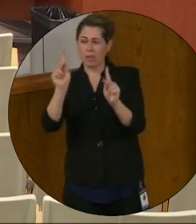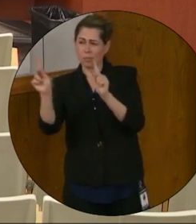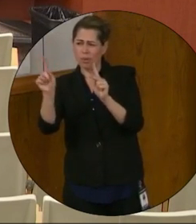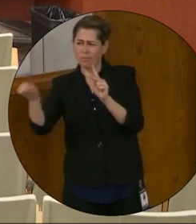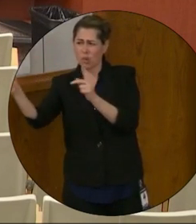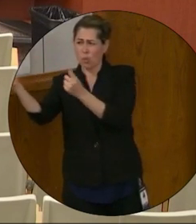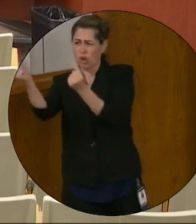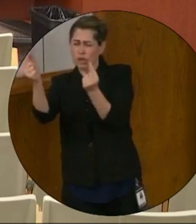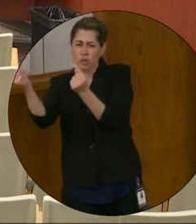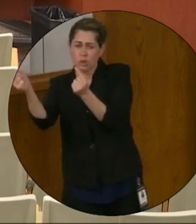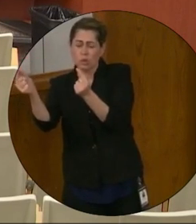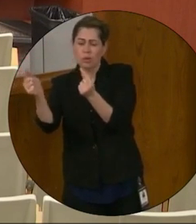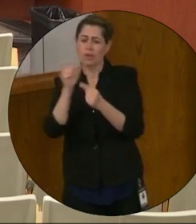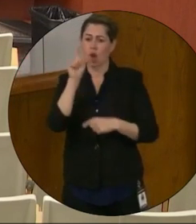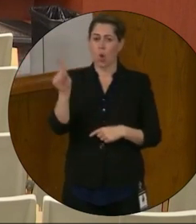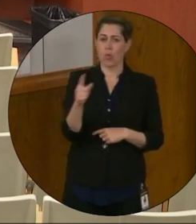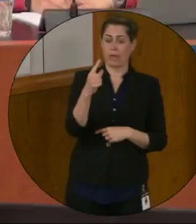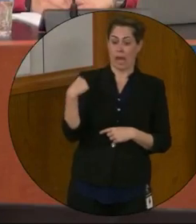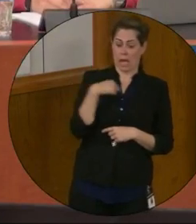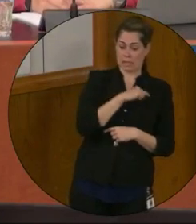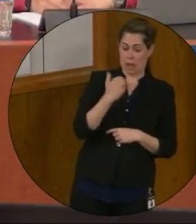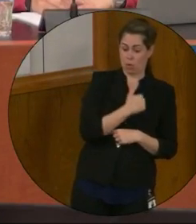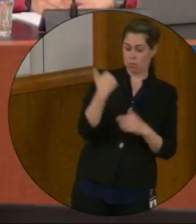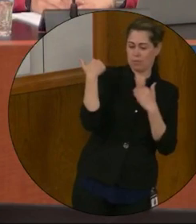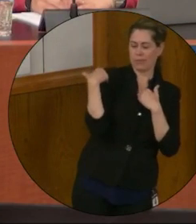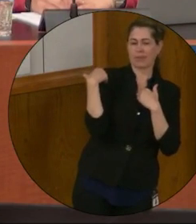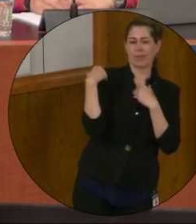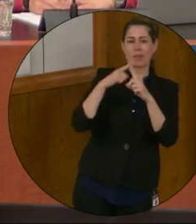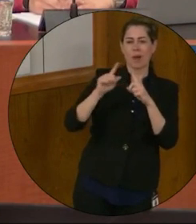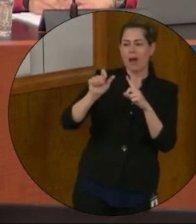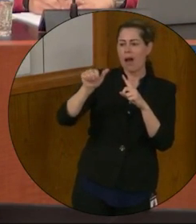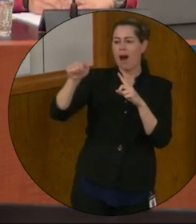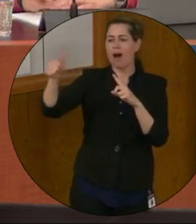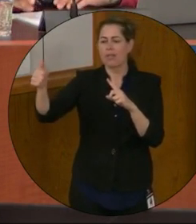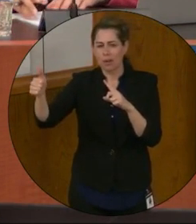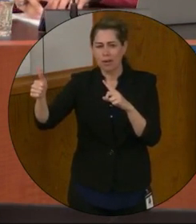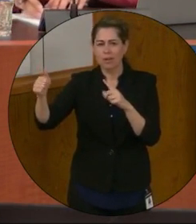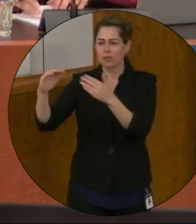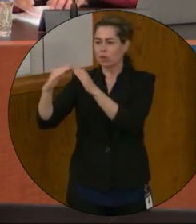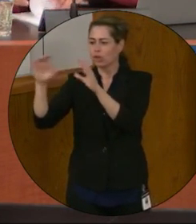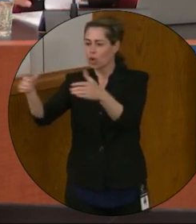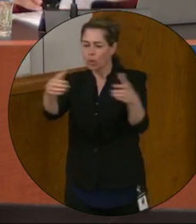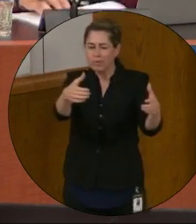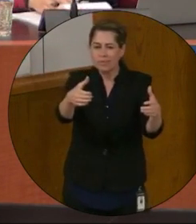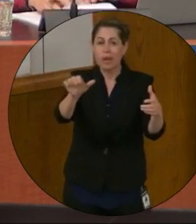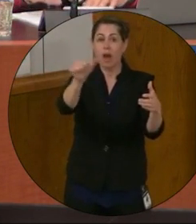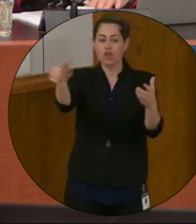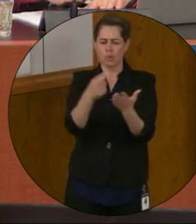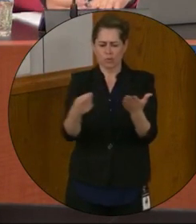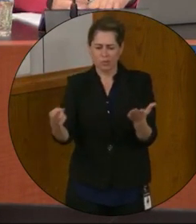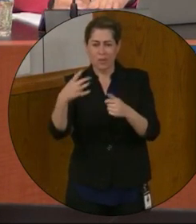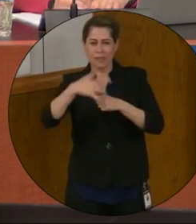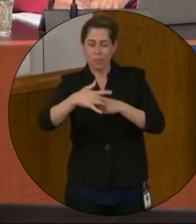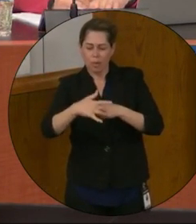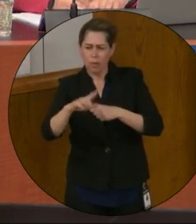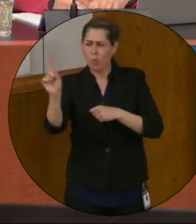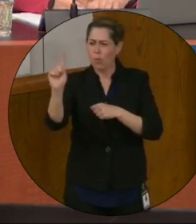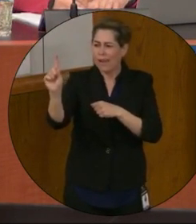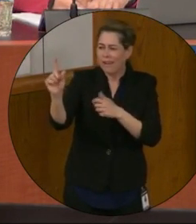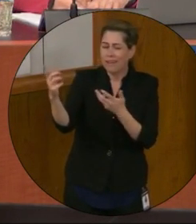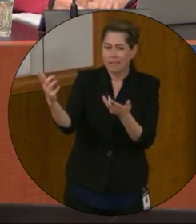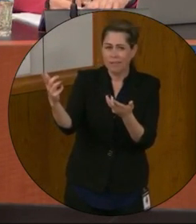about it versus not just what we're doing about it, and resources that are available where people could get those resources. It